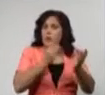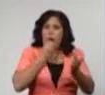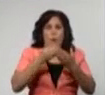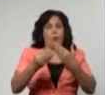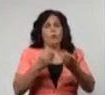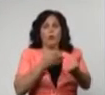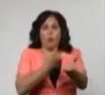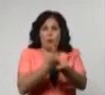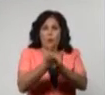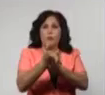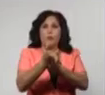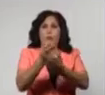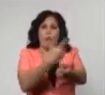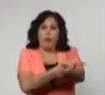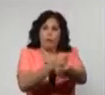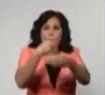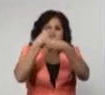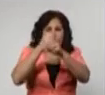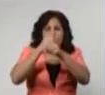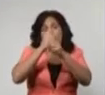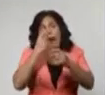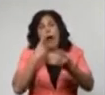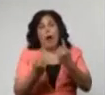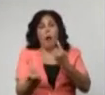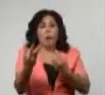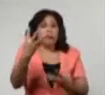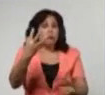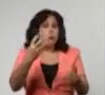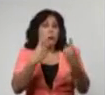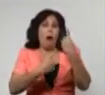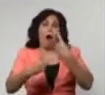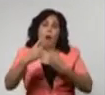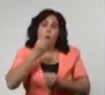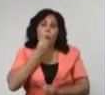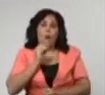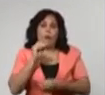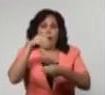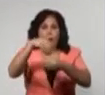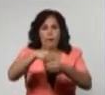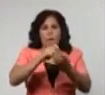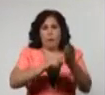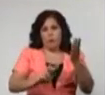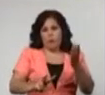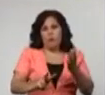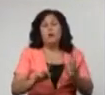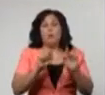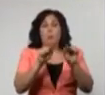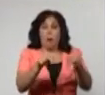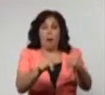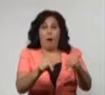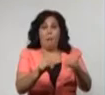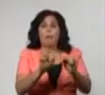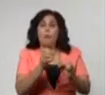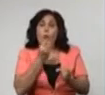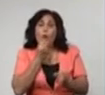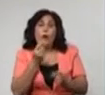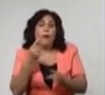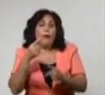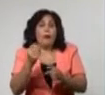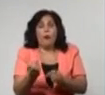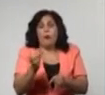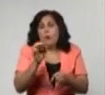104 samples were studied. In Matanzas, 164 tests were